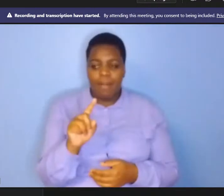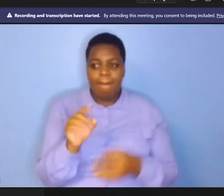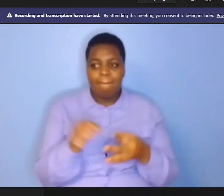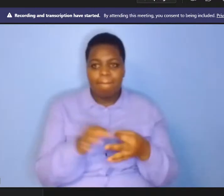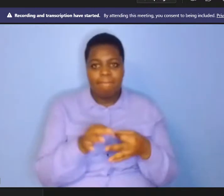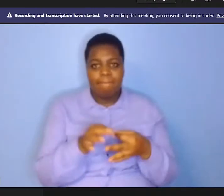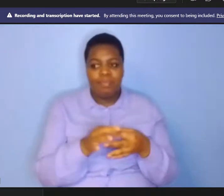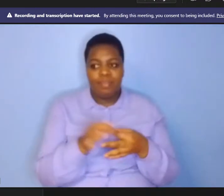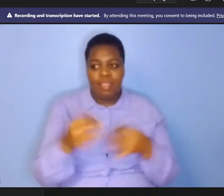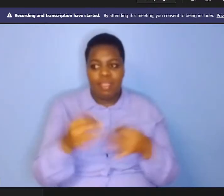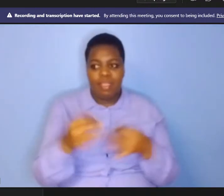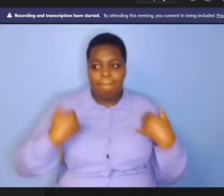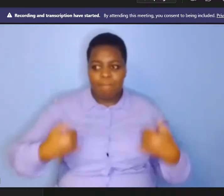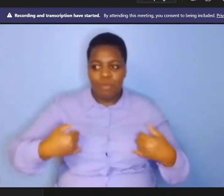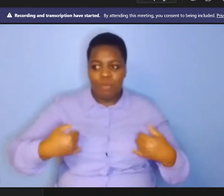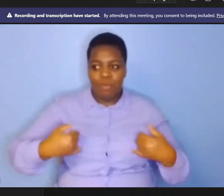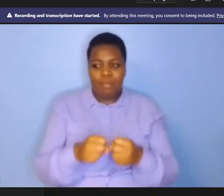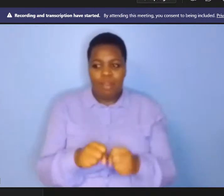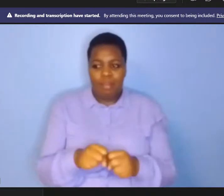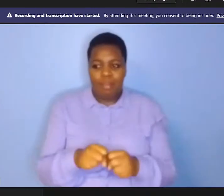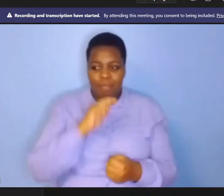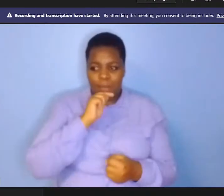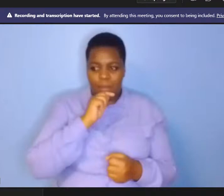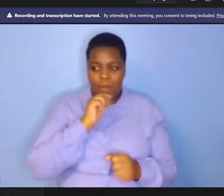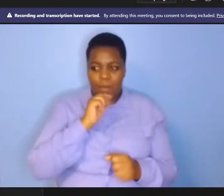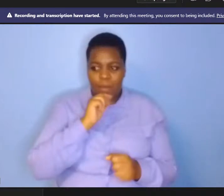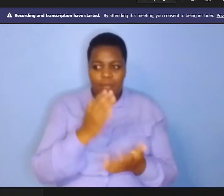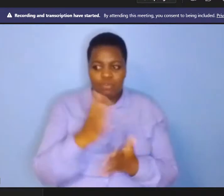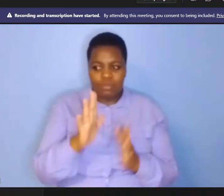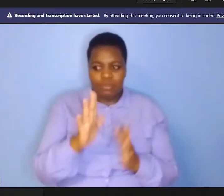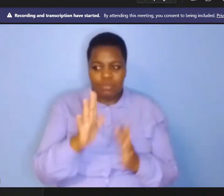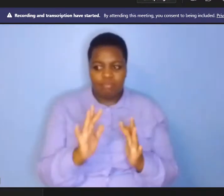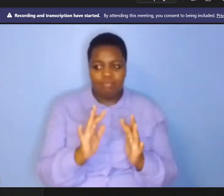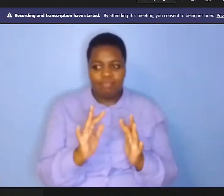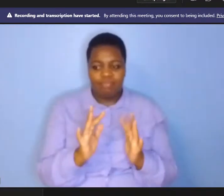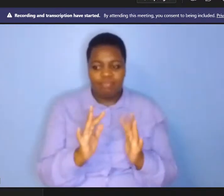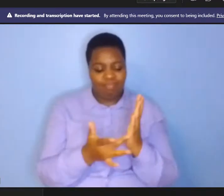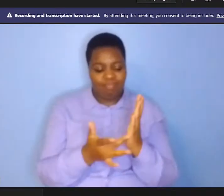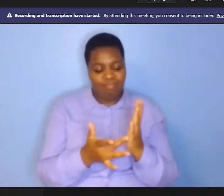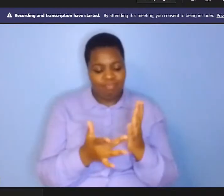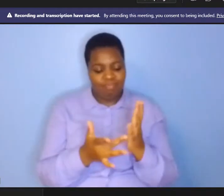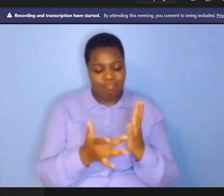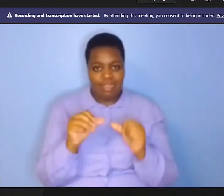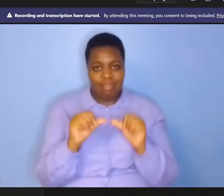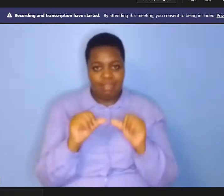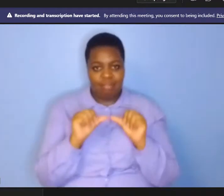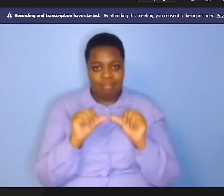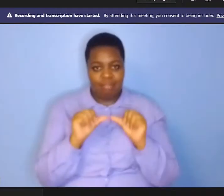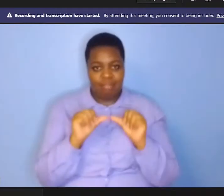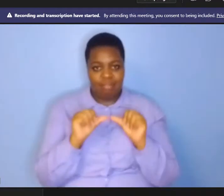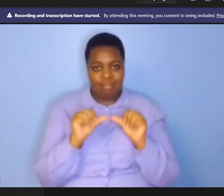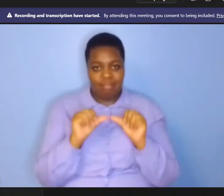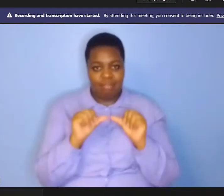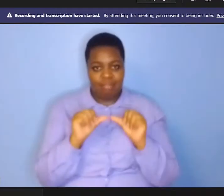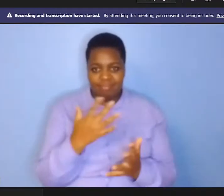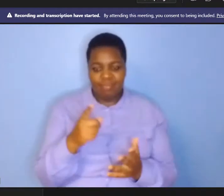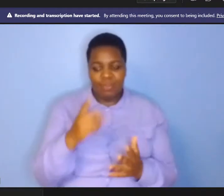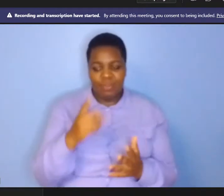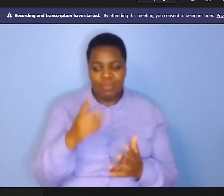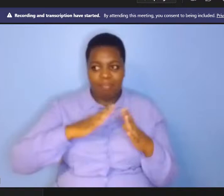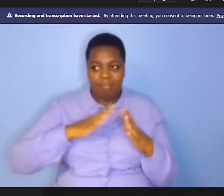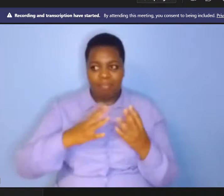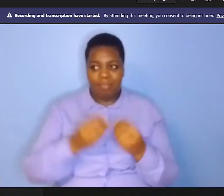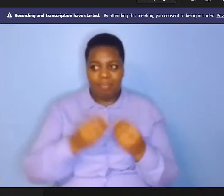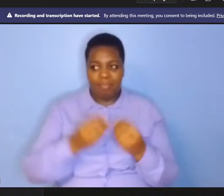body breaks. It is a question of making sure the technology is still with us. So thank you for bearing with us.